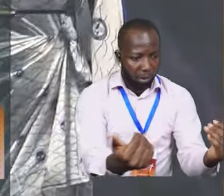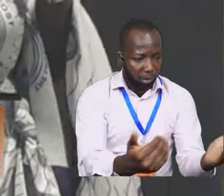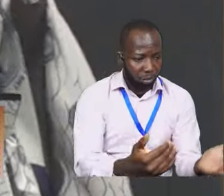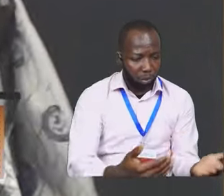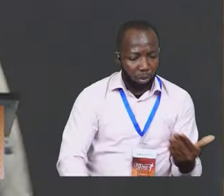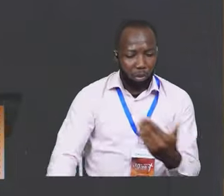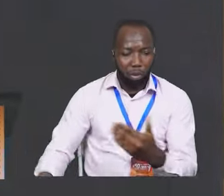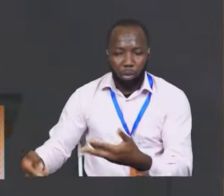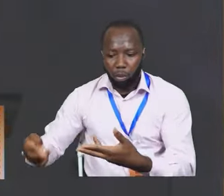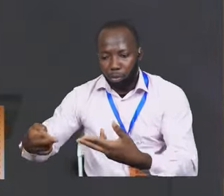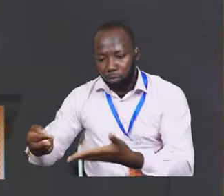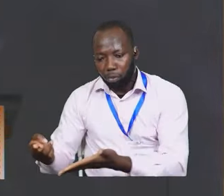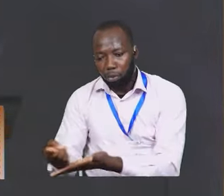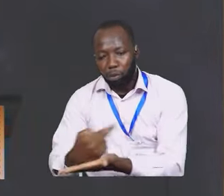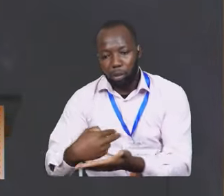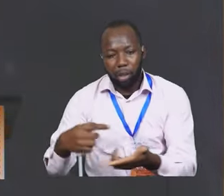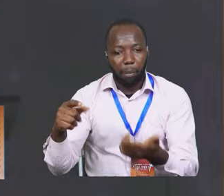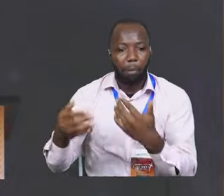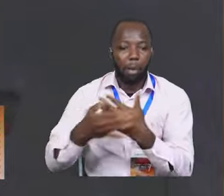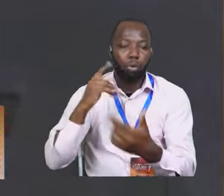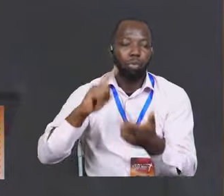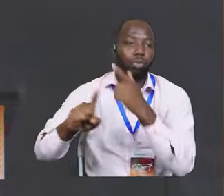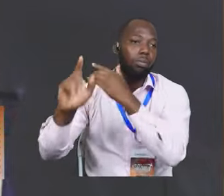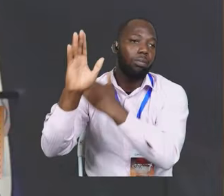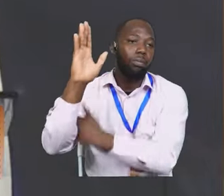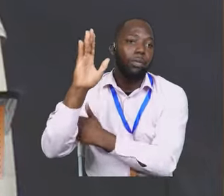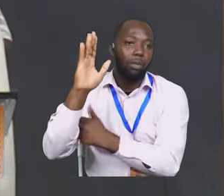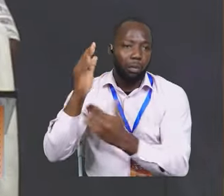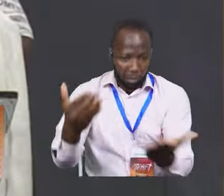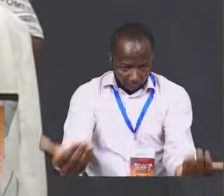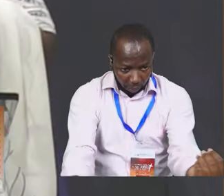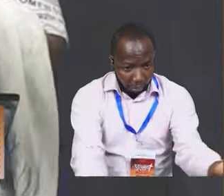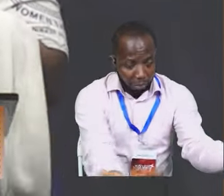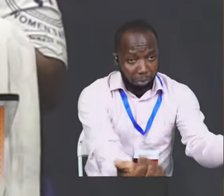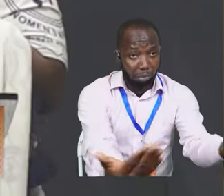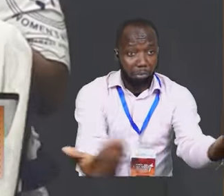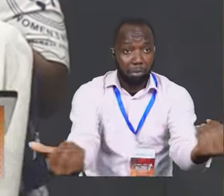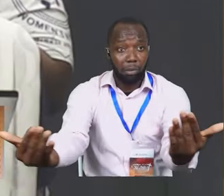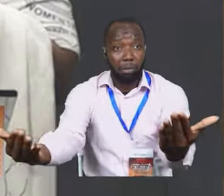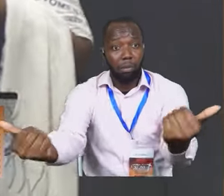Come and let's go back to the Lord. Let's return.